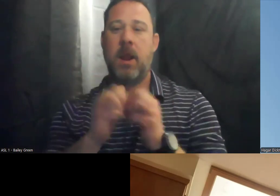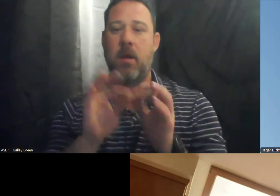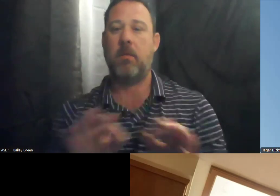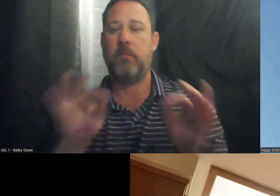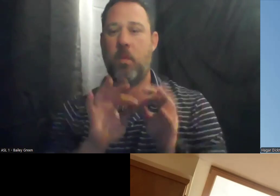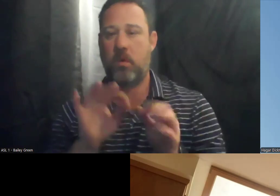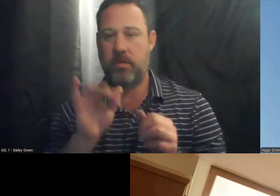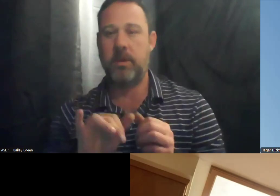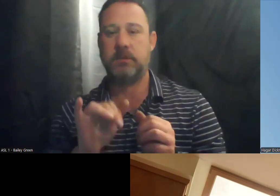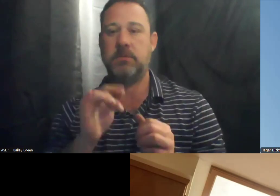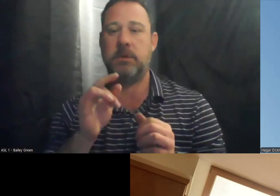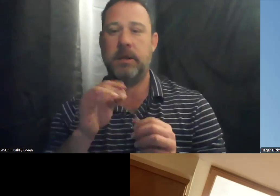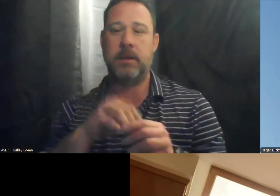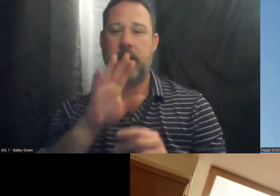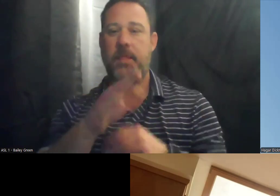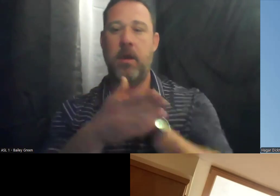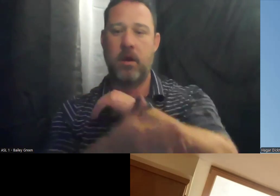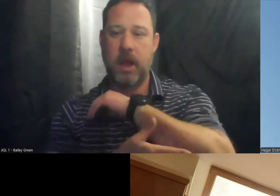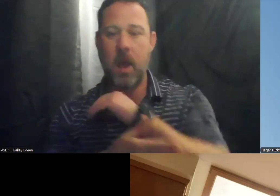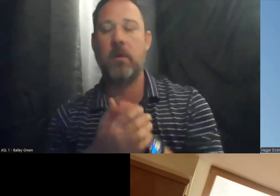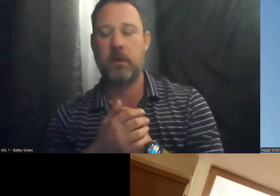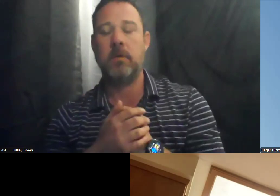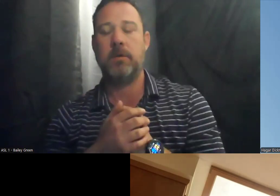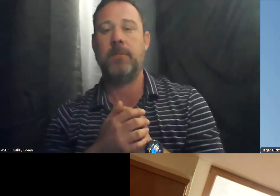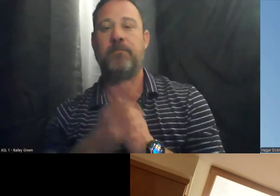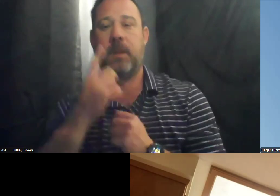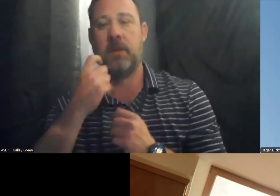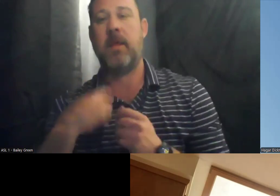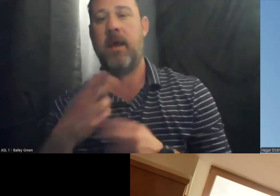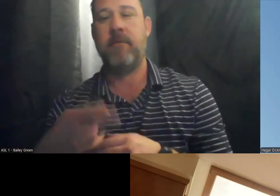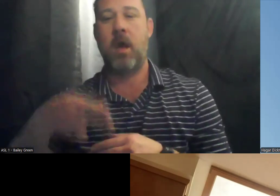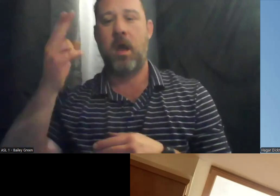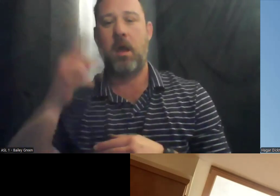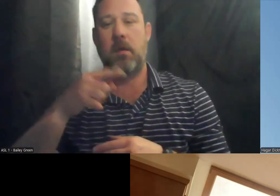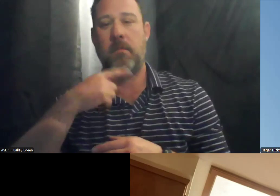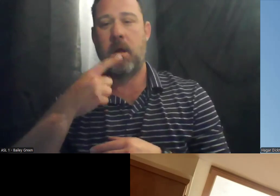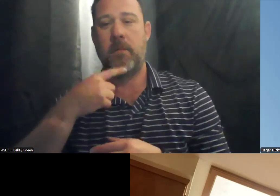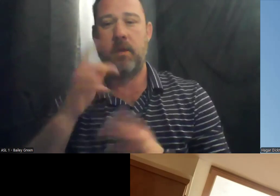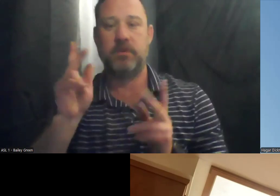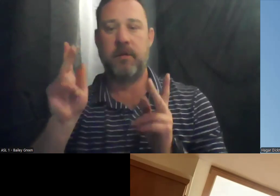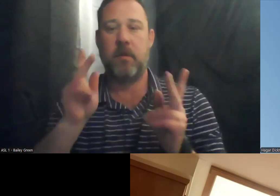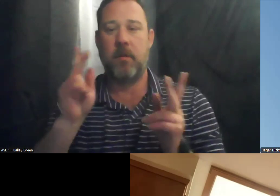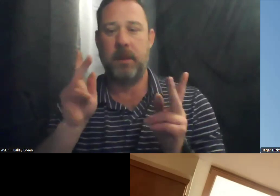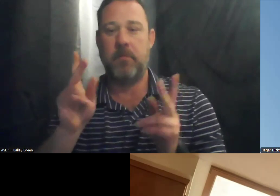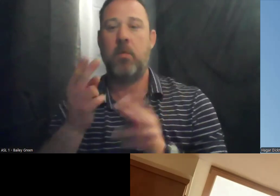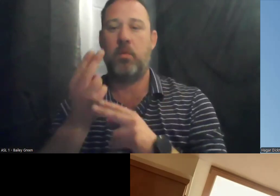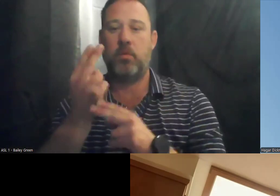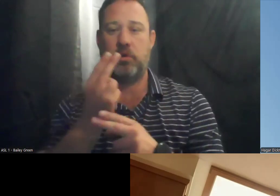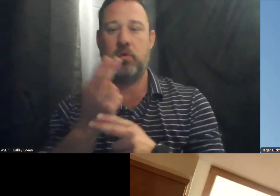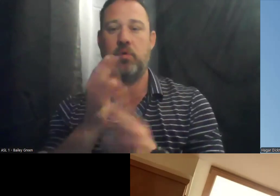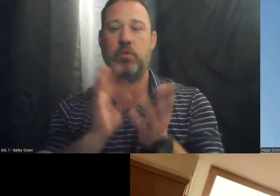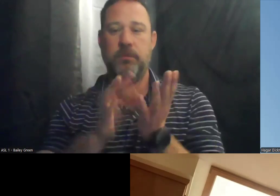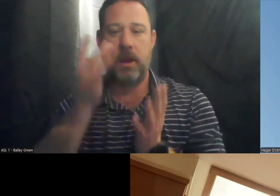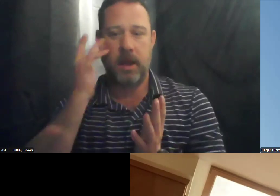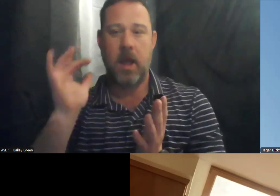is, especially in their counties, because they have such a high population of folks that utilize